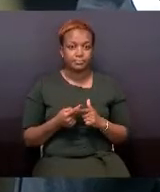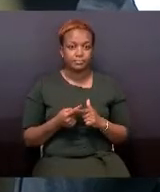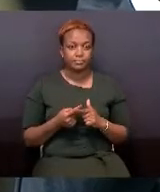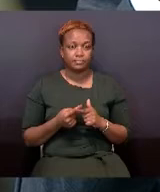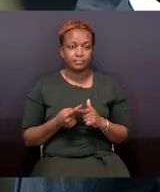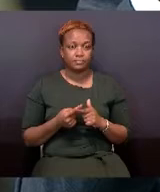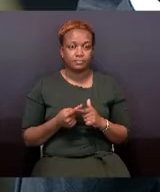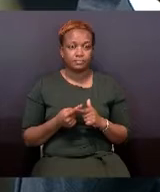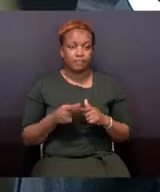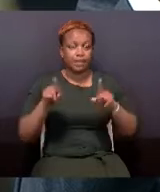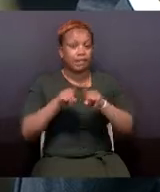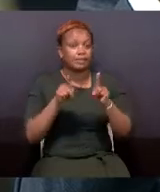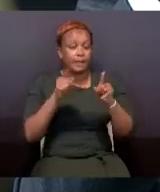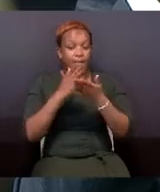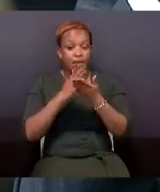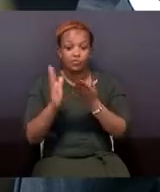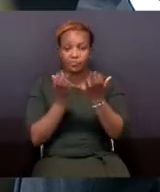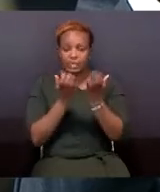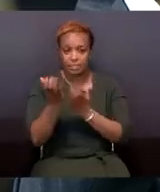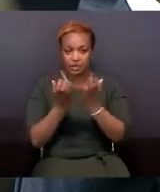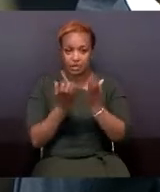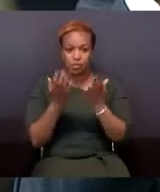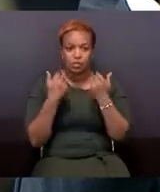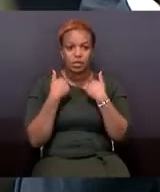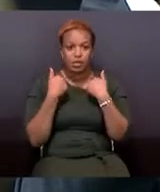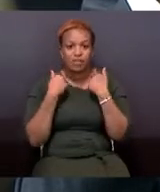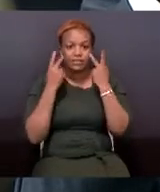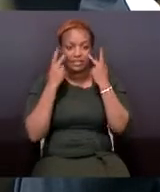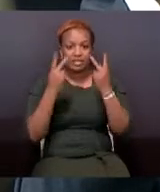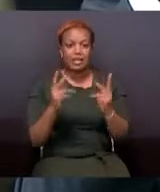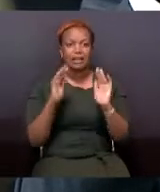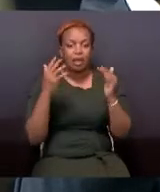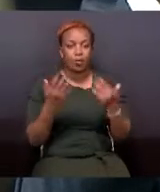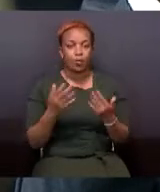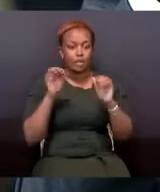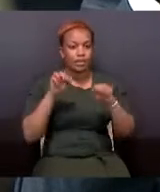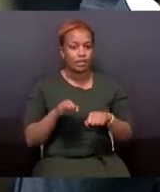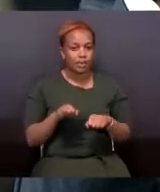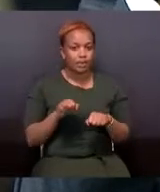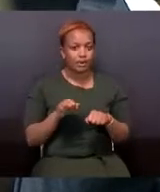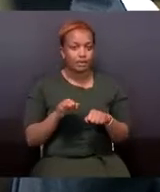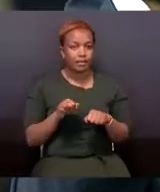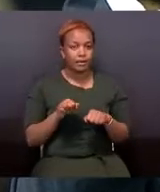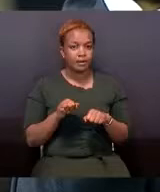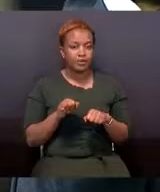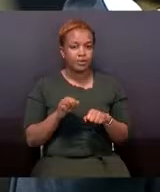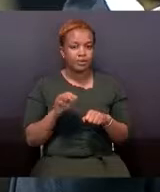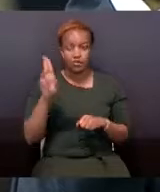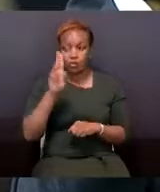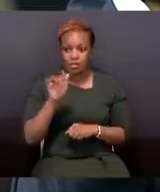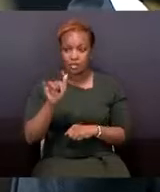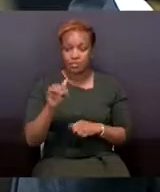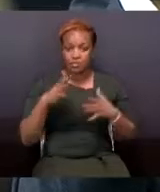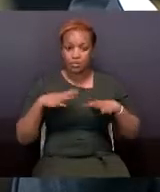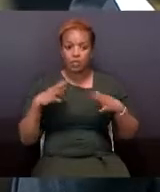as a source of business, we have seen how people can thrive on that. Now people are